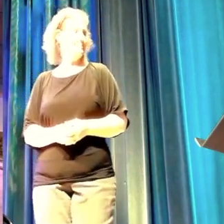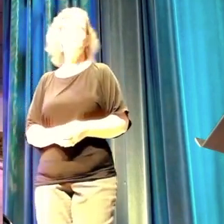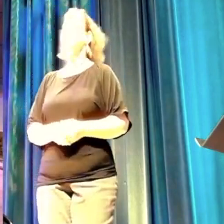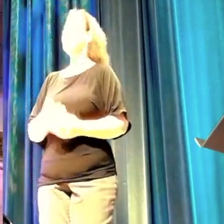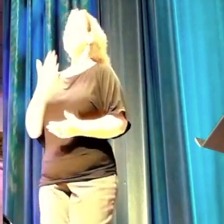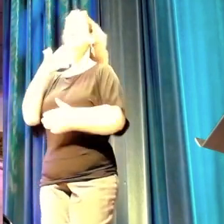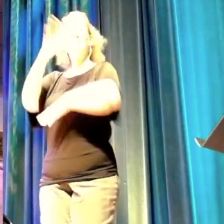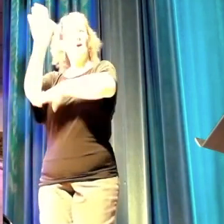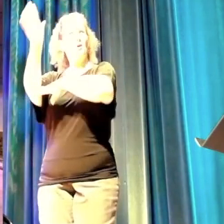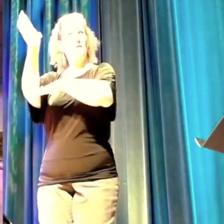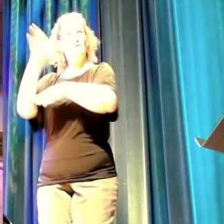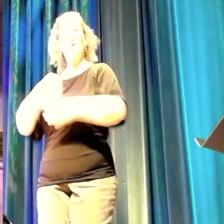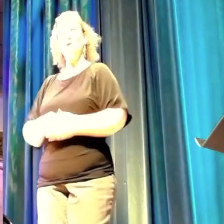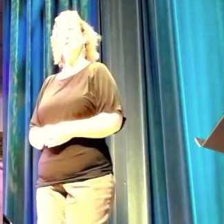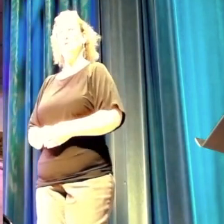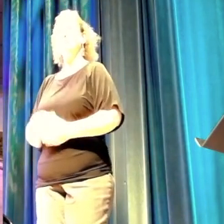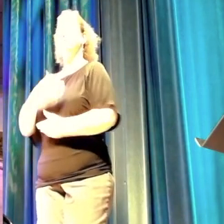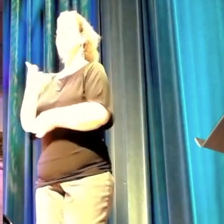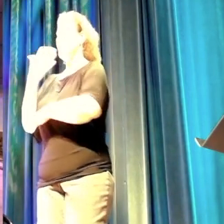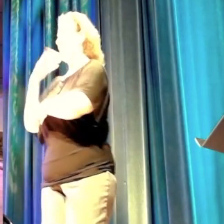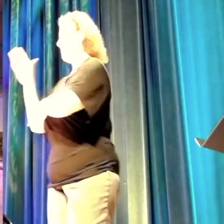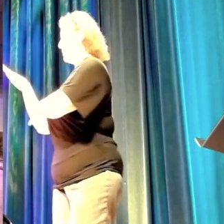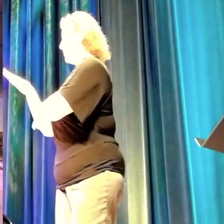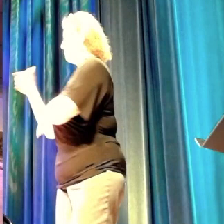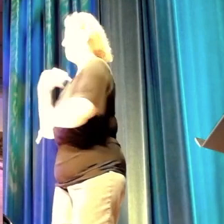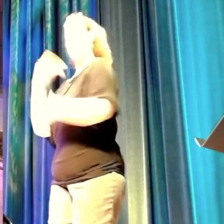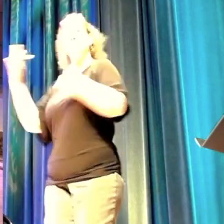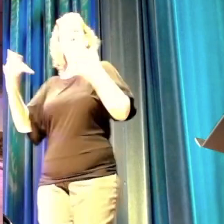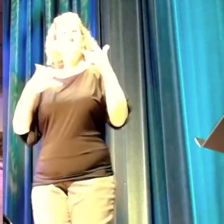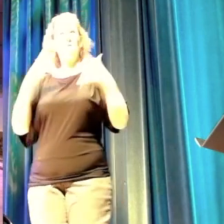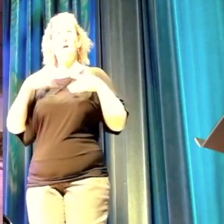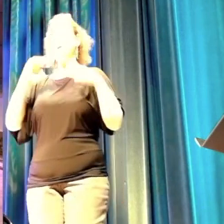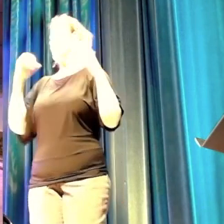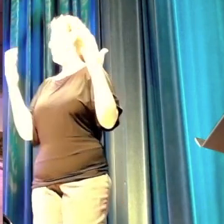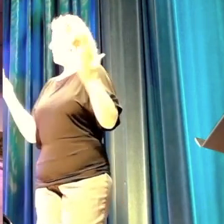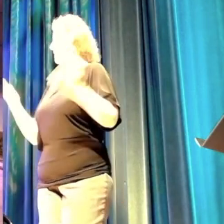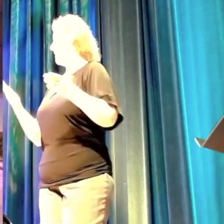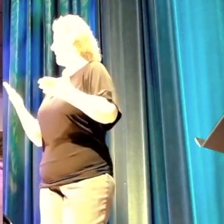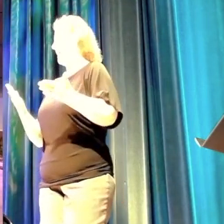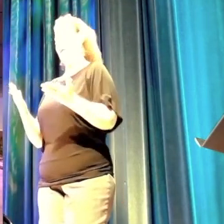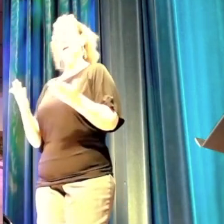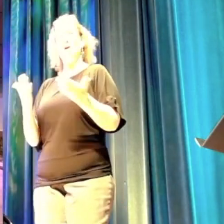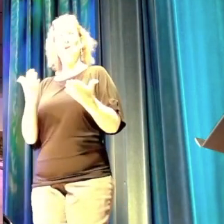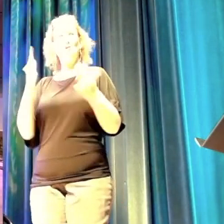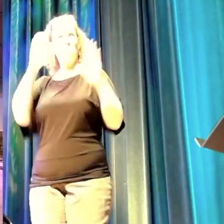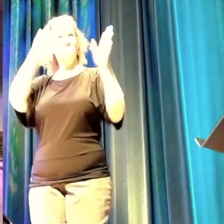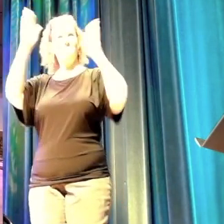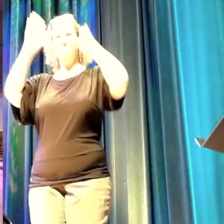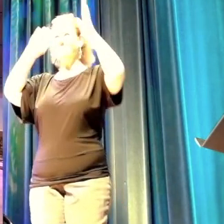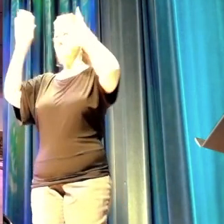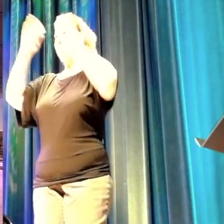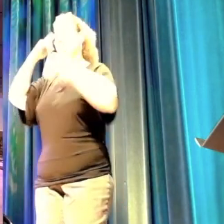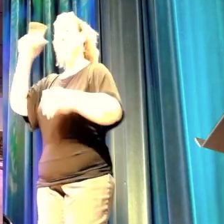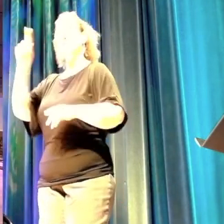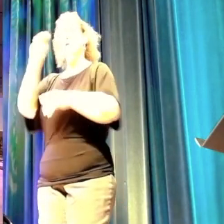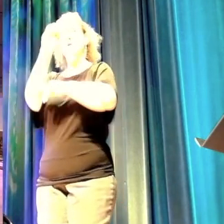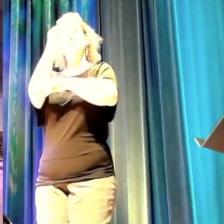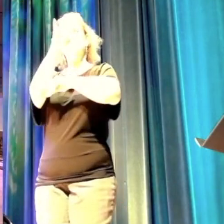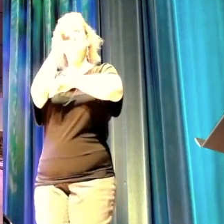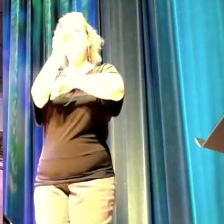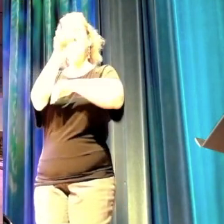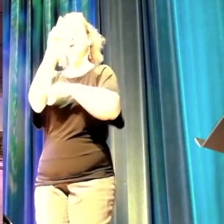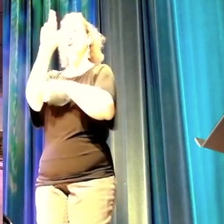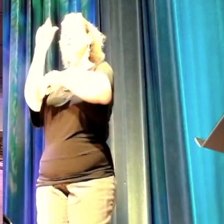Good afternoon. I am so excited to be here to greet you guys on behalf of Mayor Randall